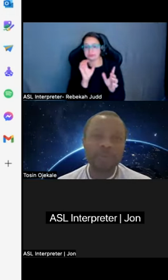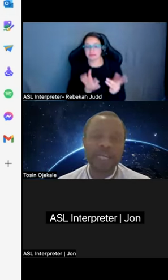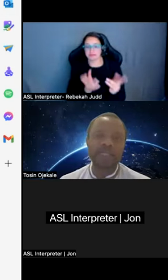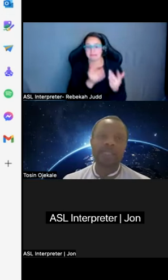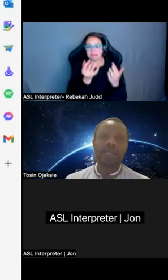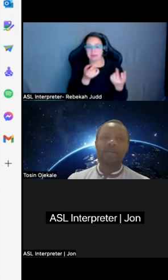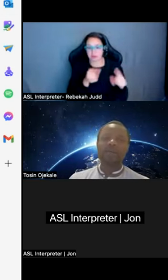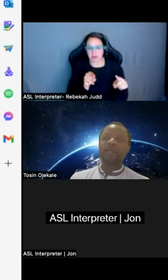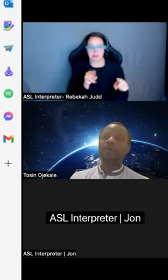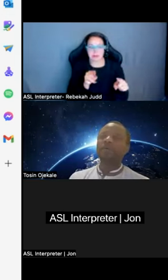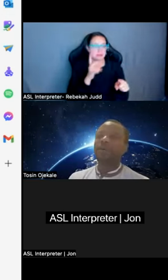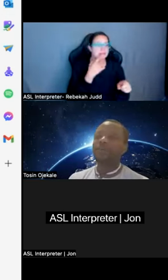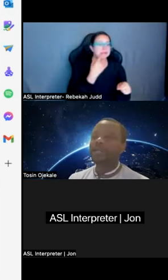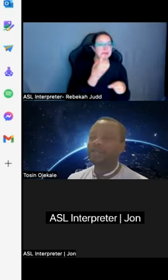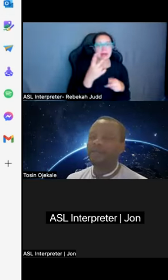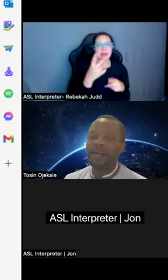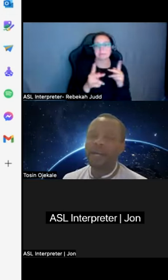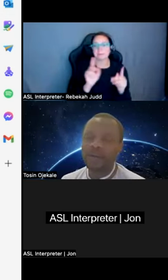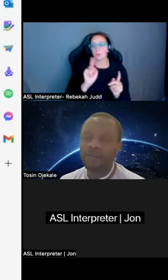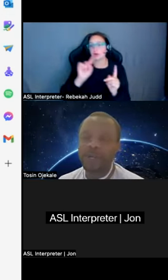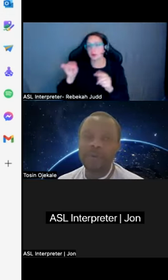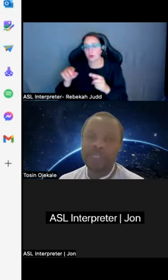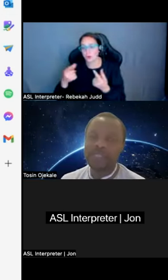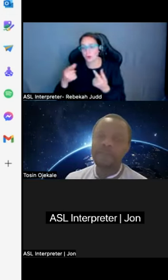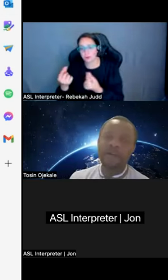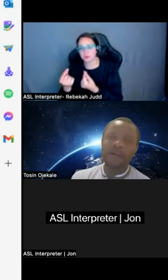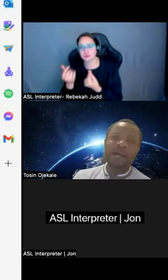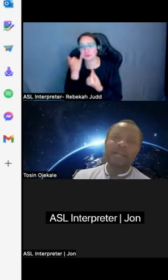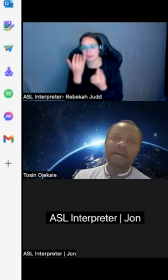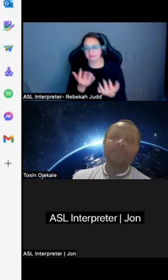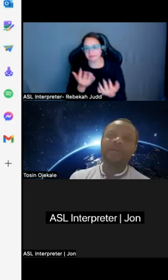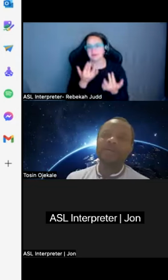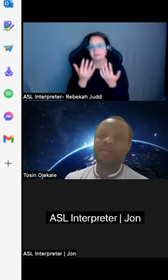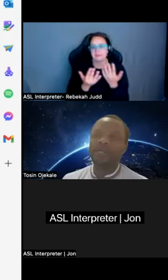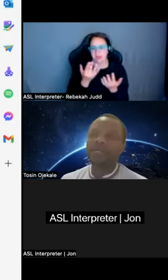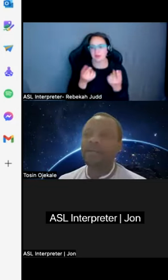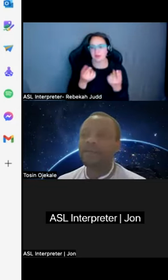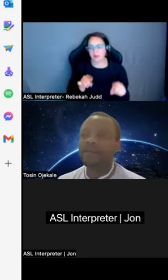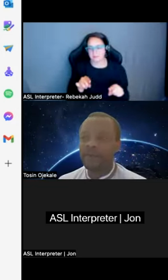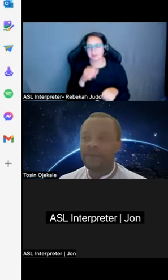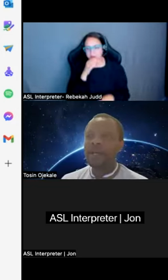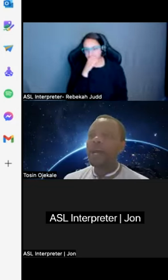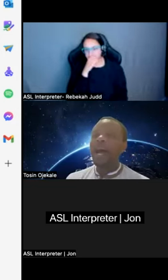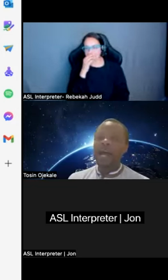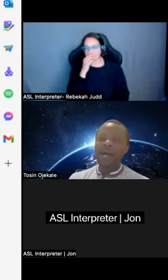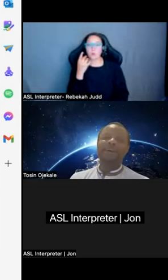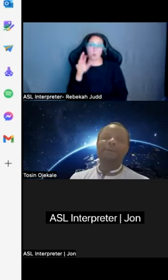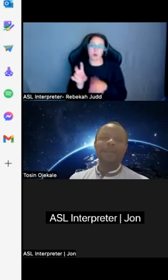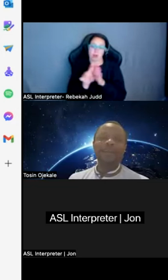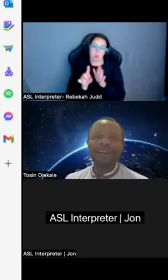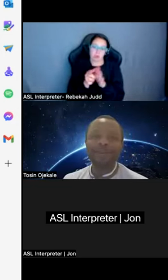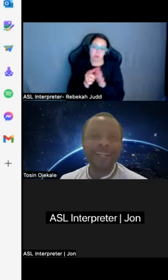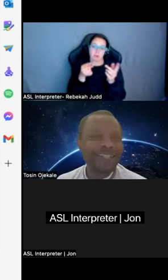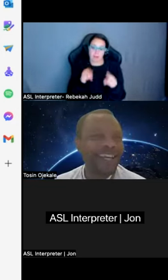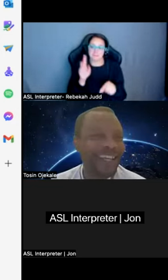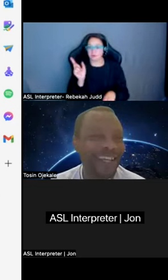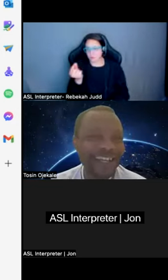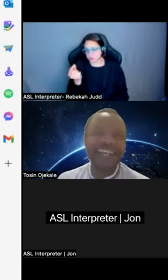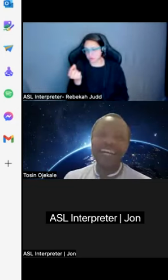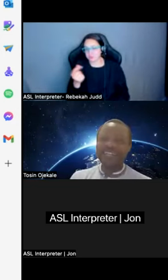the process, okay, or when there's a fire outbreak or there's an alarm in itself. Ah, okay,